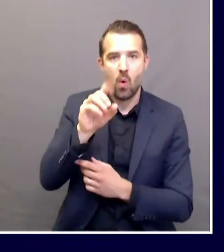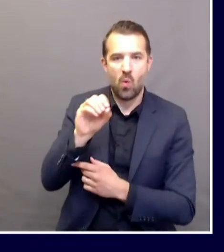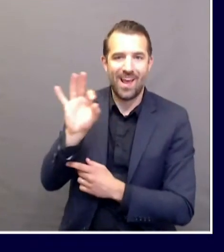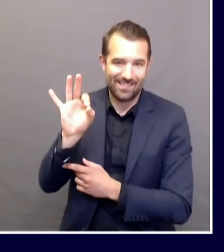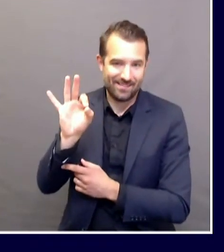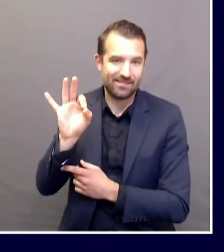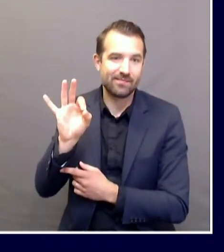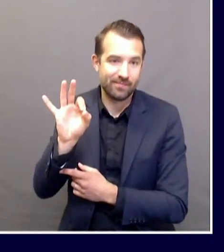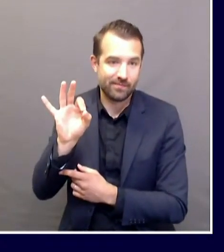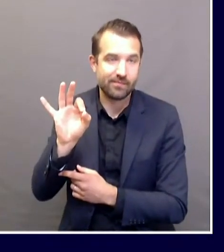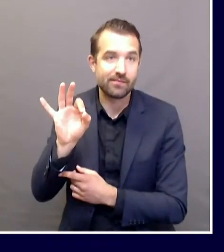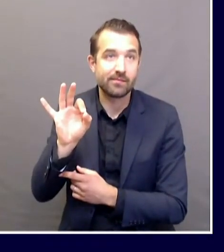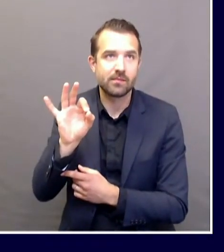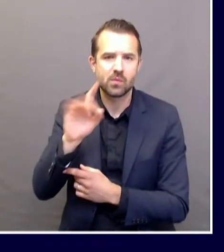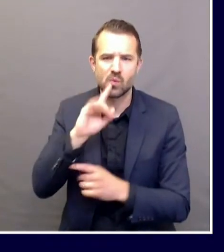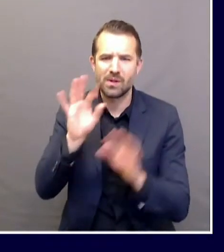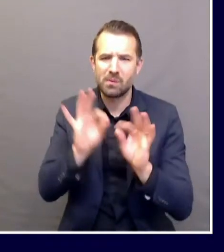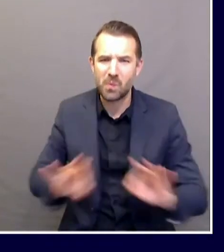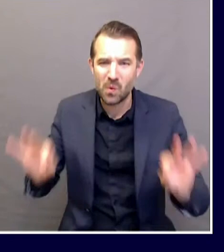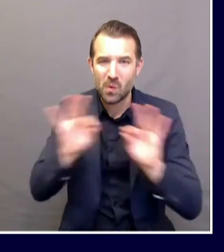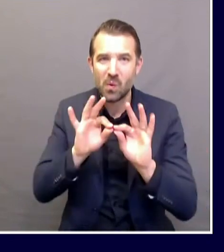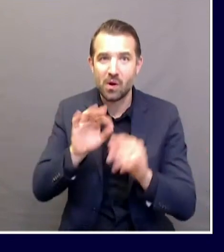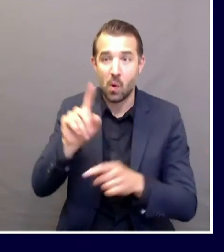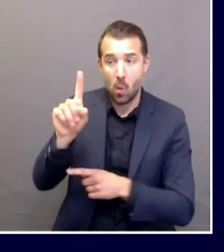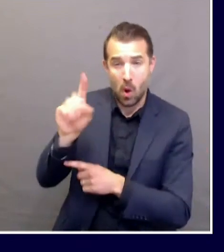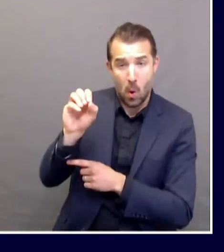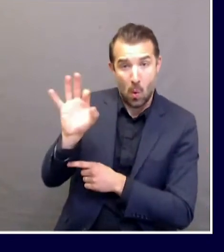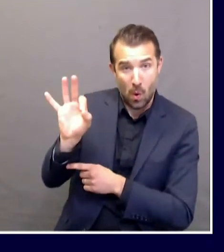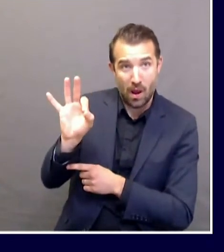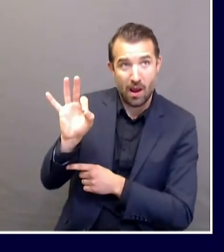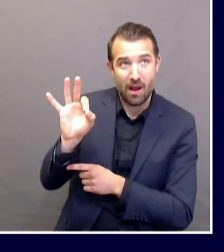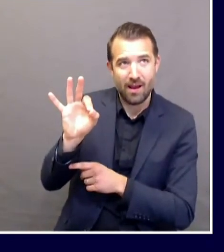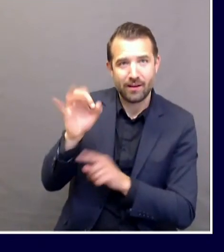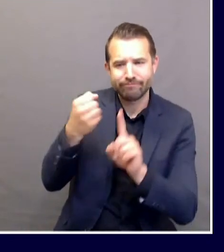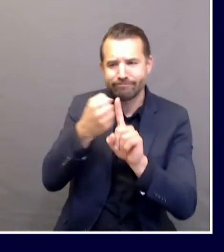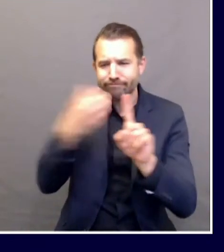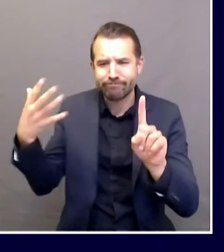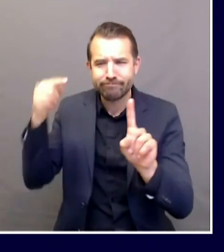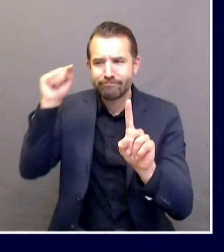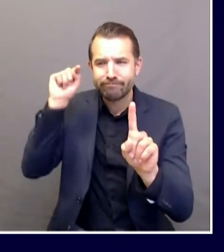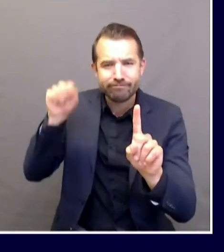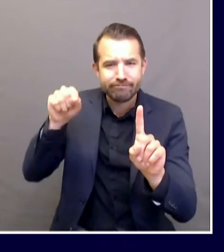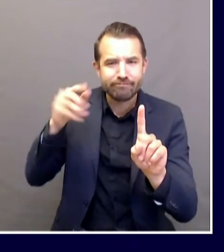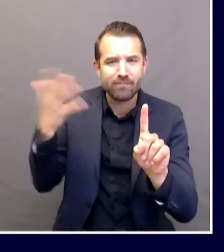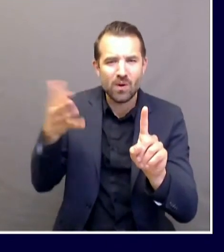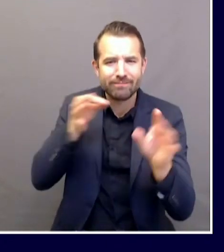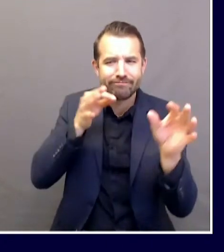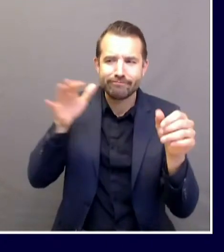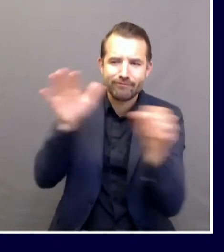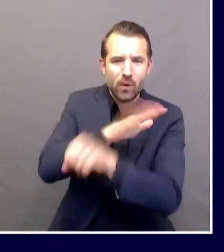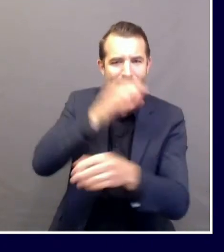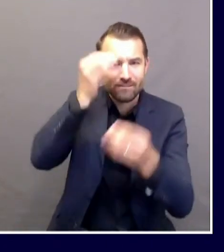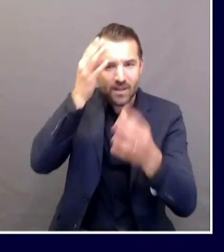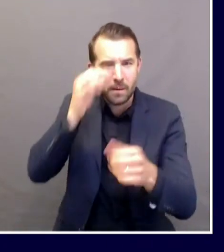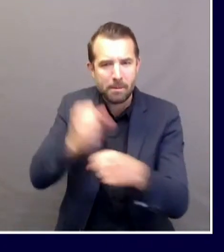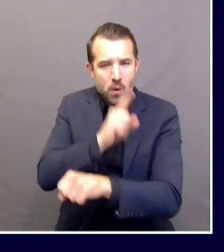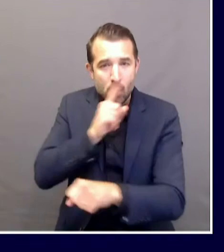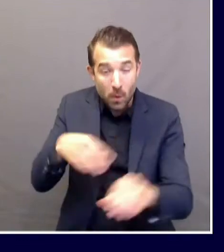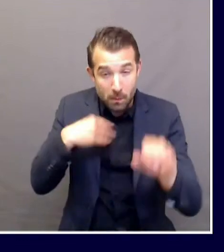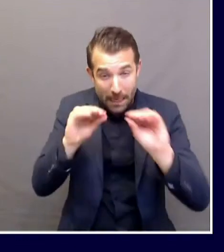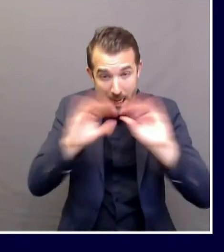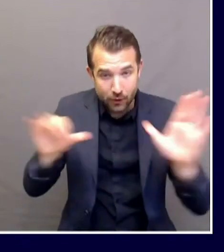context around that number is really critically important. The first thing to note is that although there have